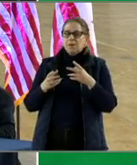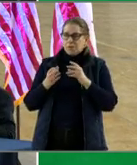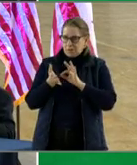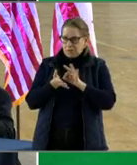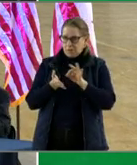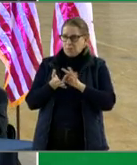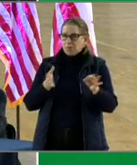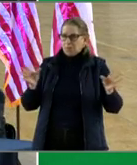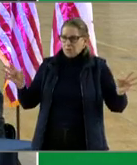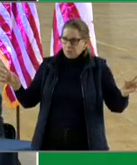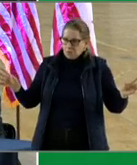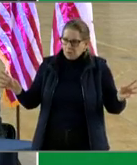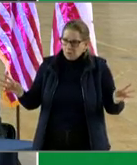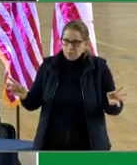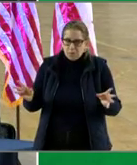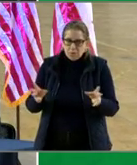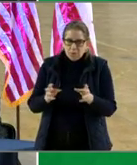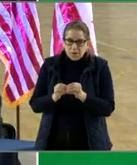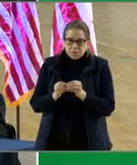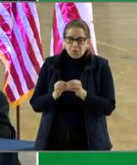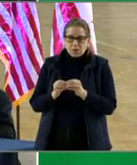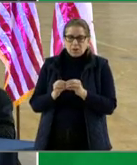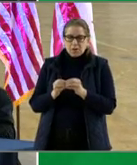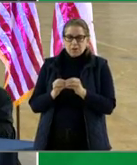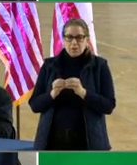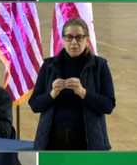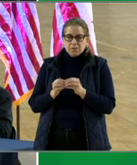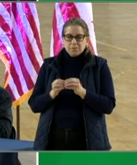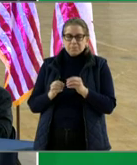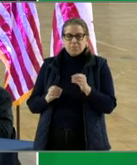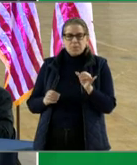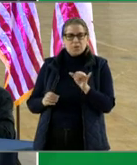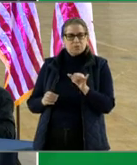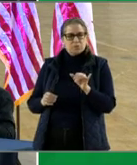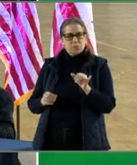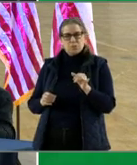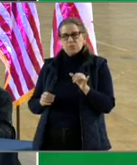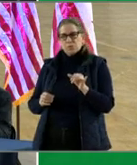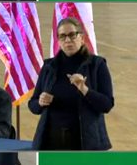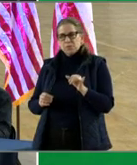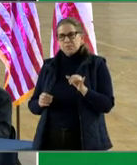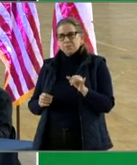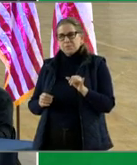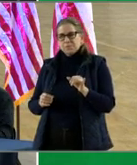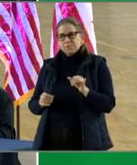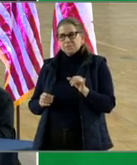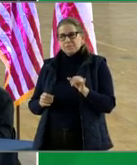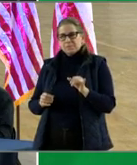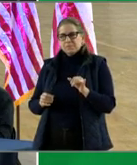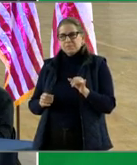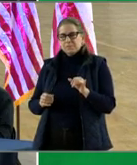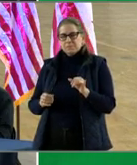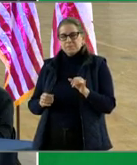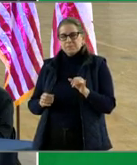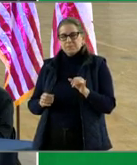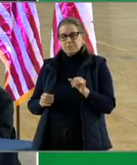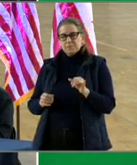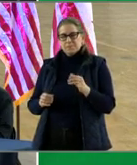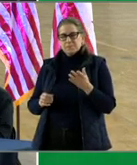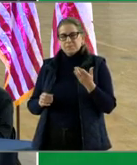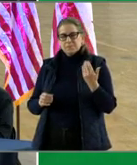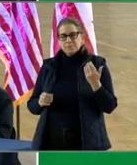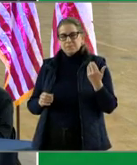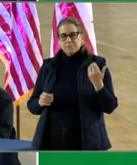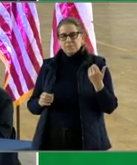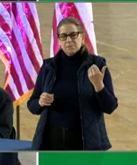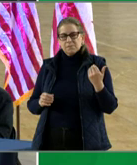on Paul's earlier question. Under what circumstances could we see social distancing measures released